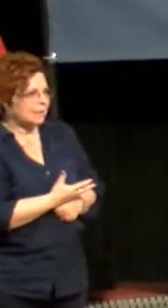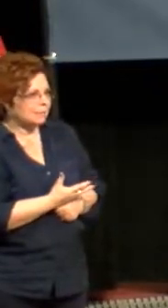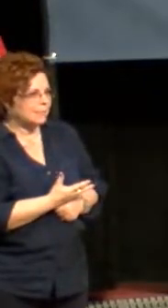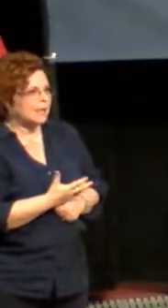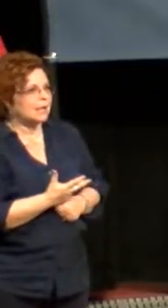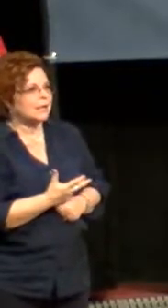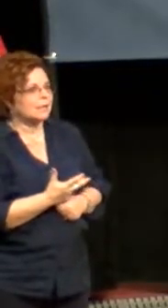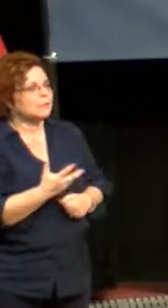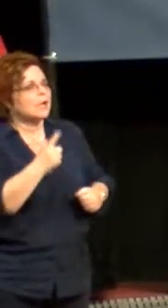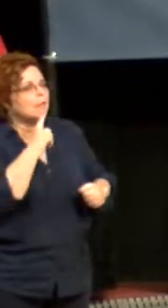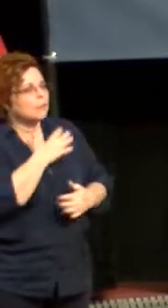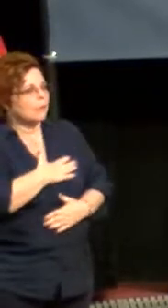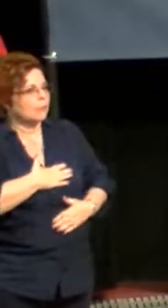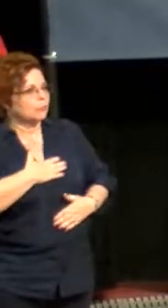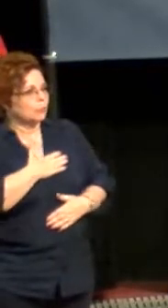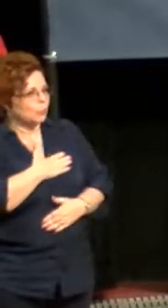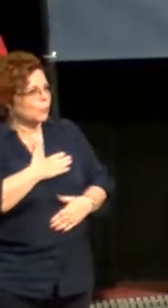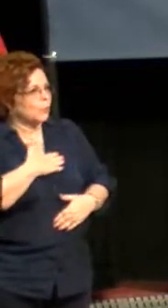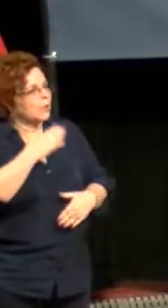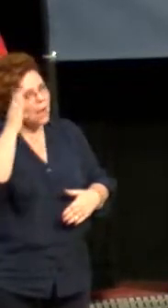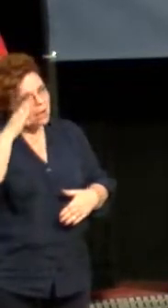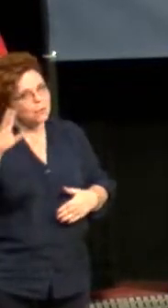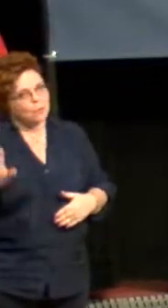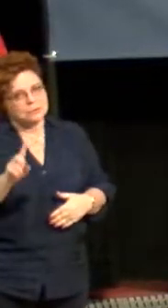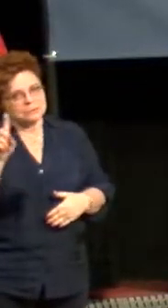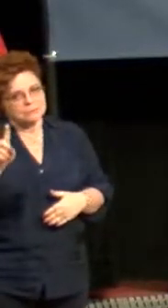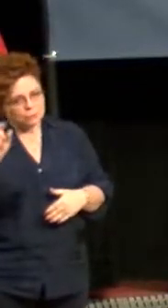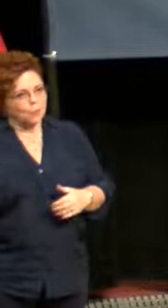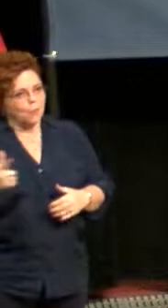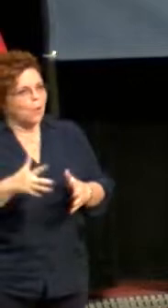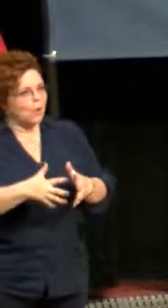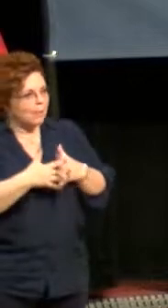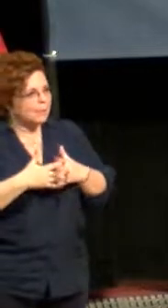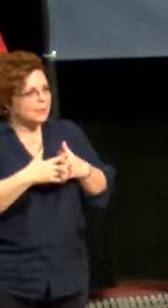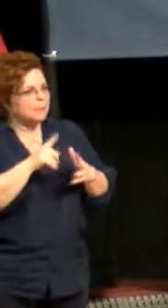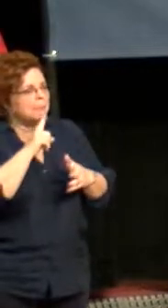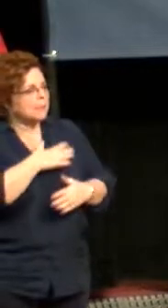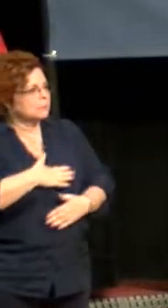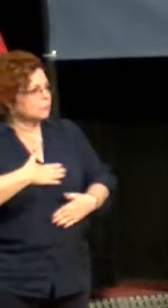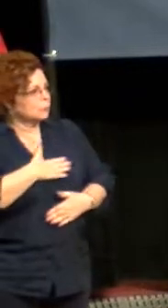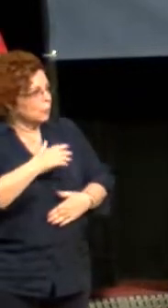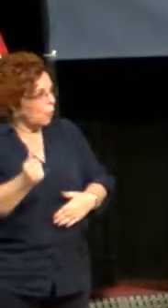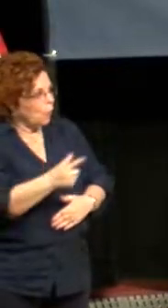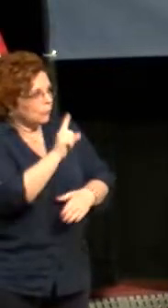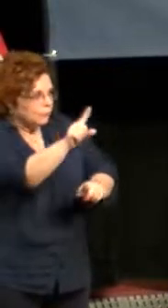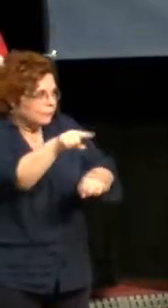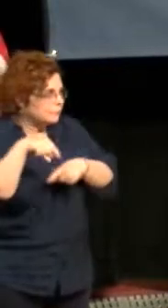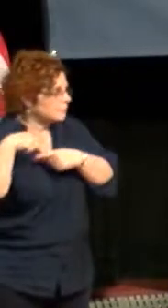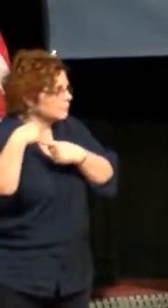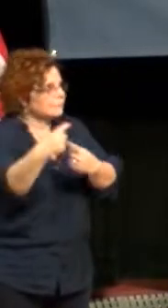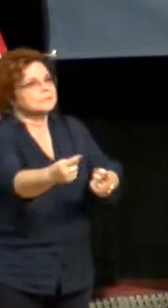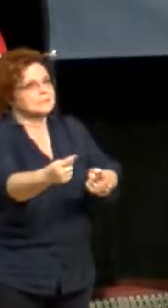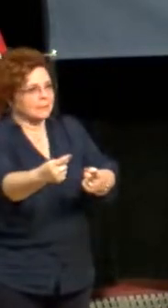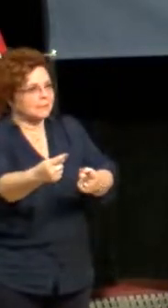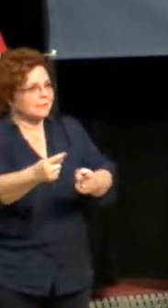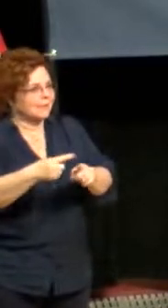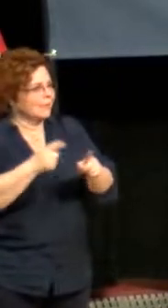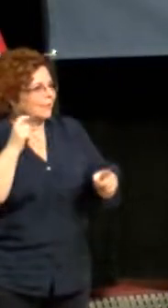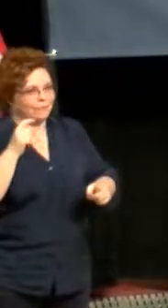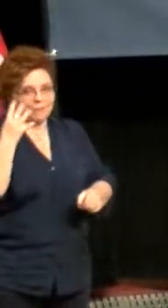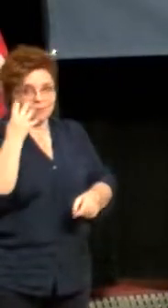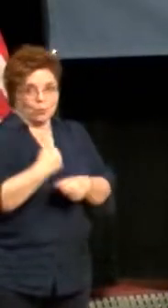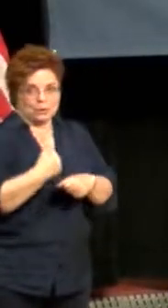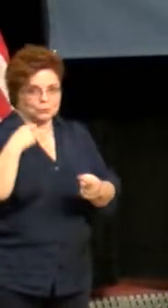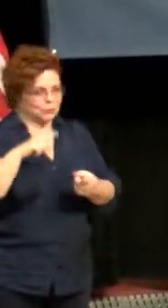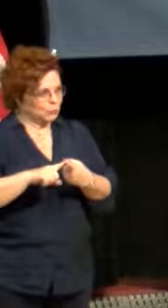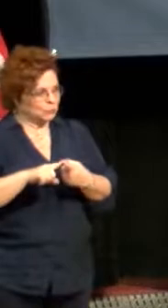How much I really appreciate, and I know all Democrats, all Americans really must appreciate all you've done from 4 years ago